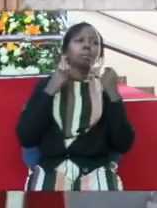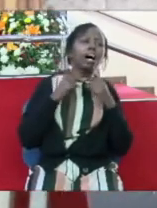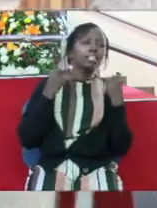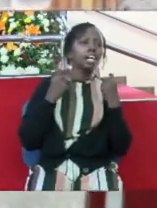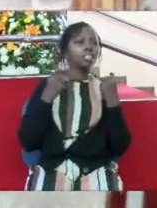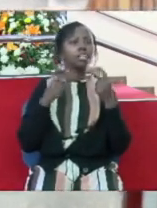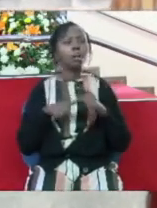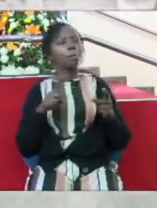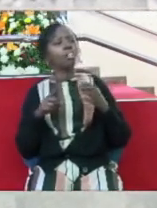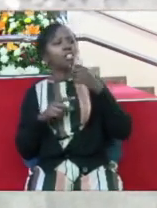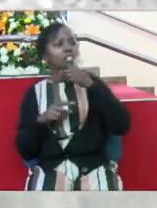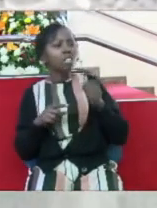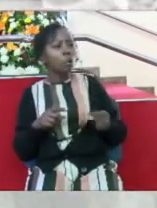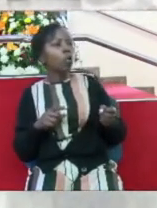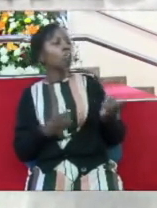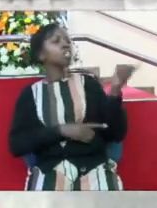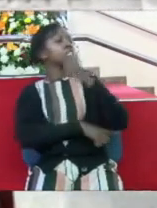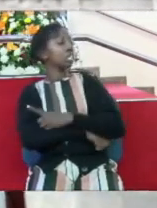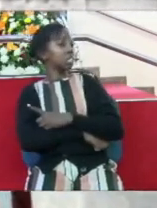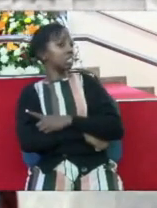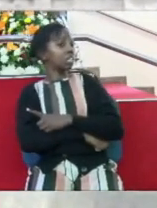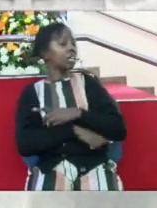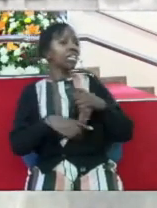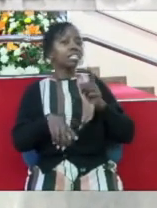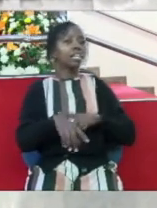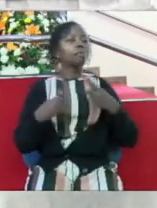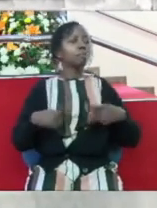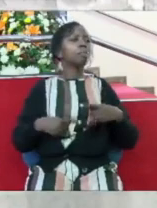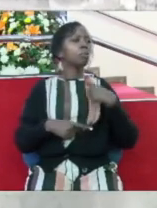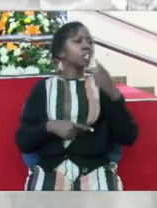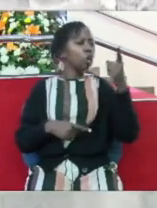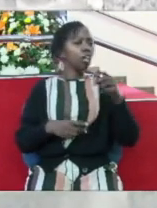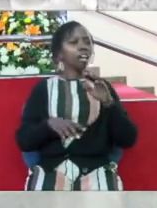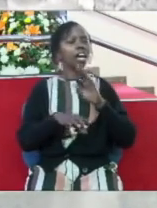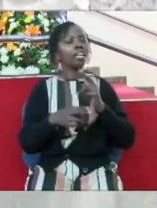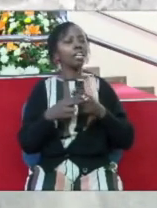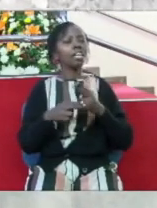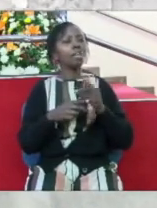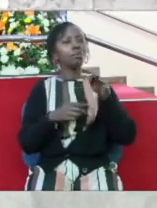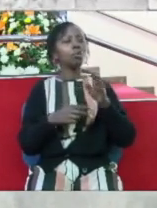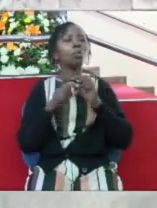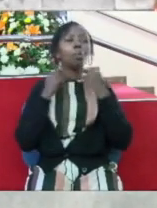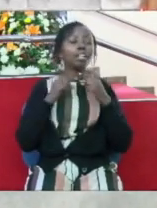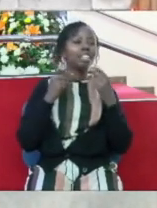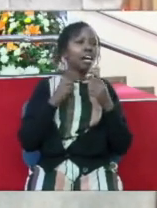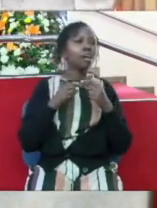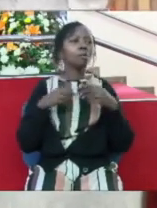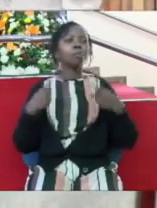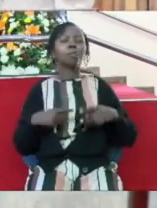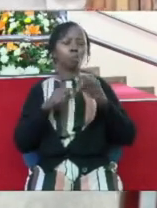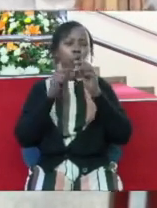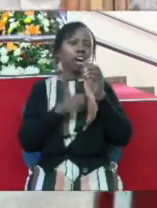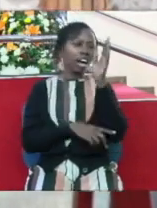would call you a pastor, you'd go into hiding. Wakati wa kitambo mtu angekuita mchungaji ungeenda. Because it is a tall order. Kwa sababu ni kitu kizito. It's a